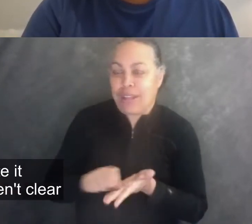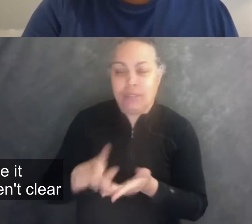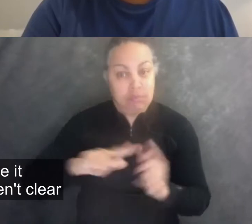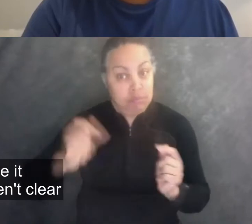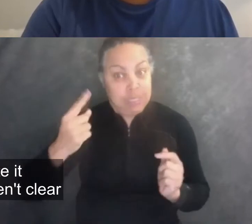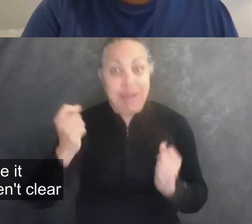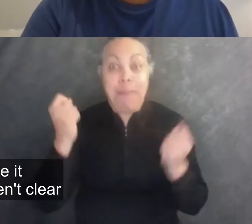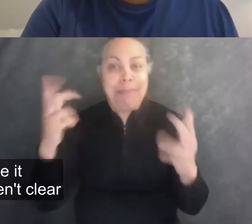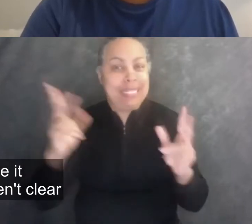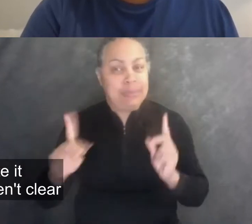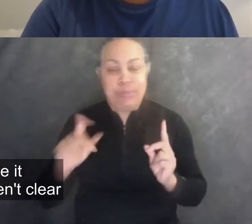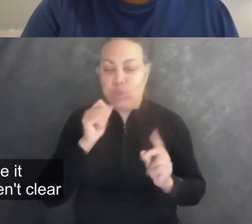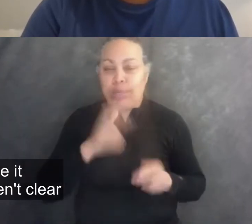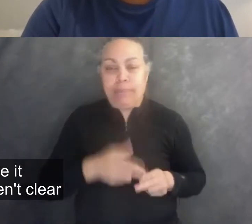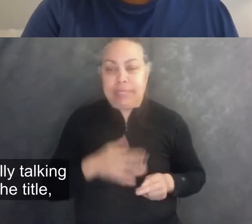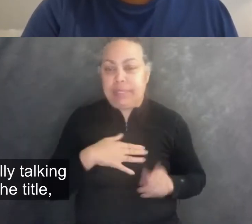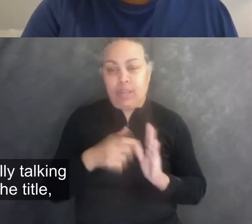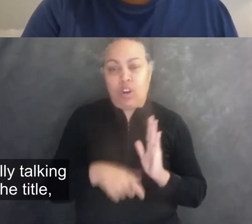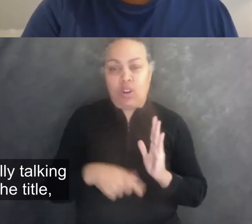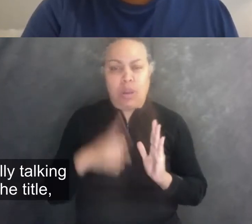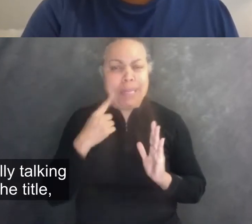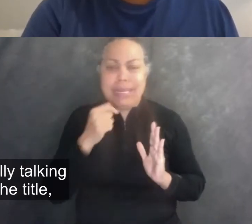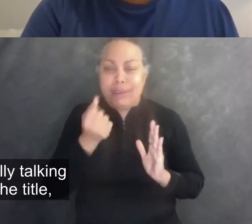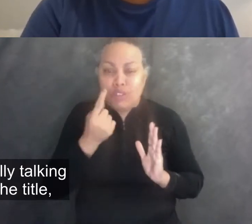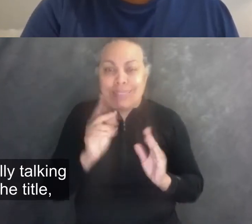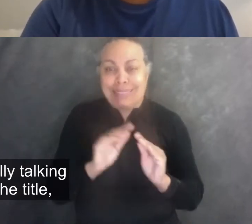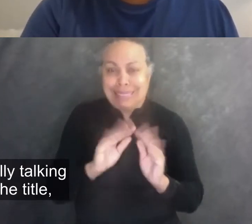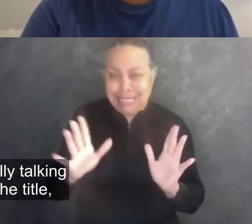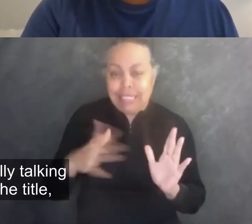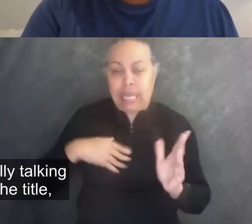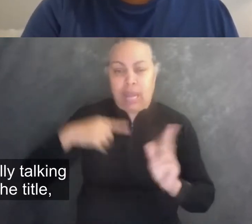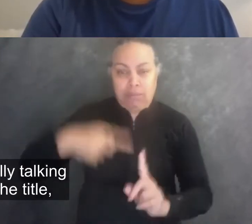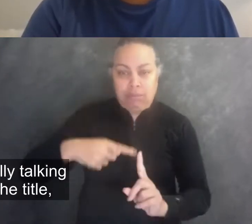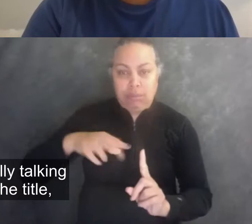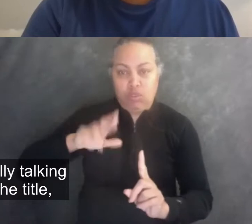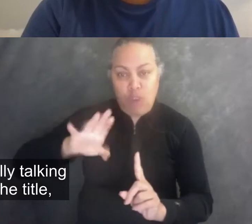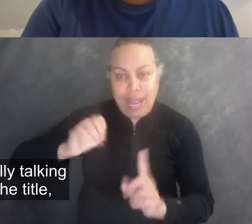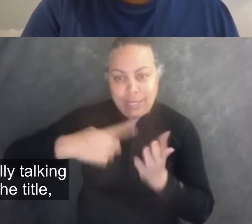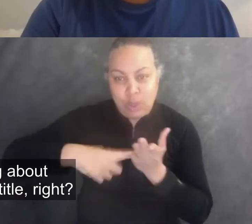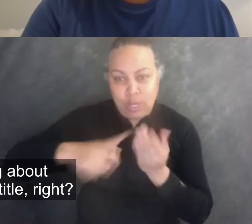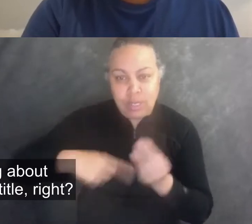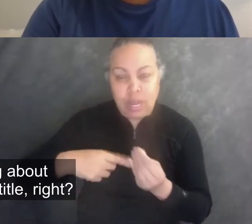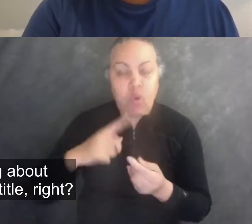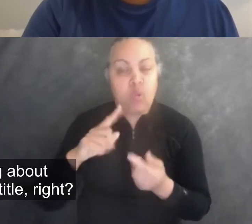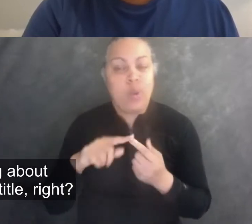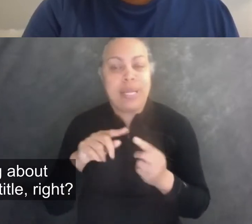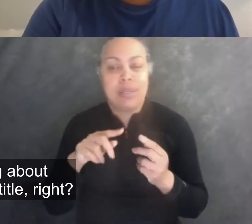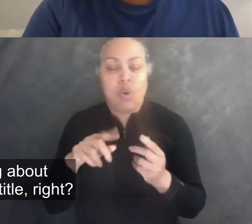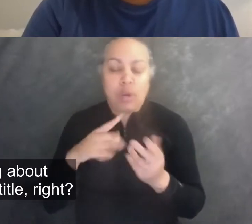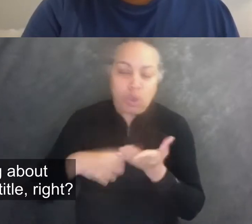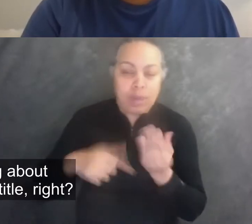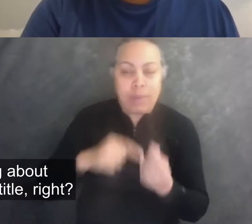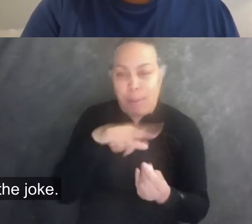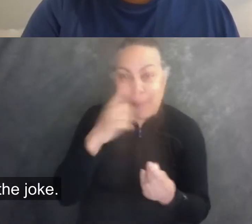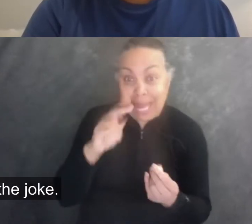who didn't cite it because they weren't clear that I was specifically talking about race from the title, that I was talking about blackness from the